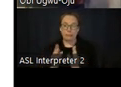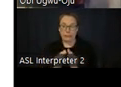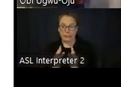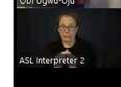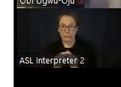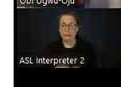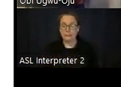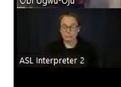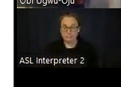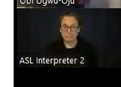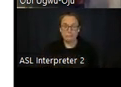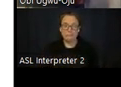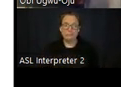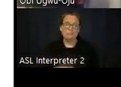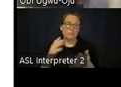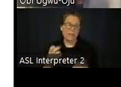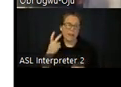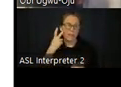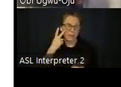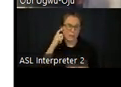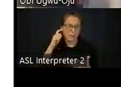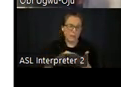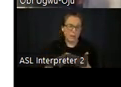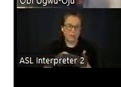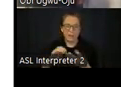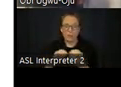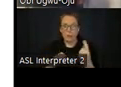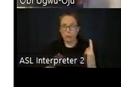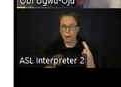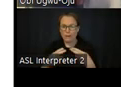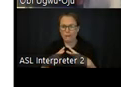So that's why you see like number one is very, very short comparatively